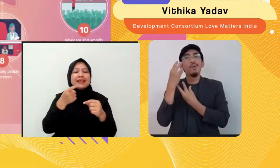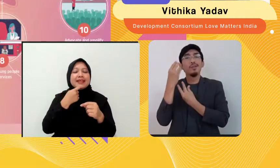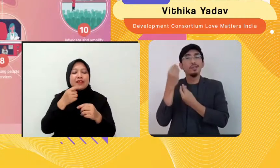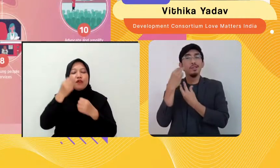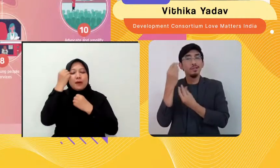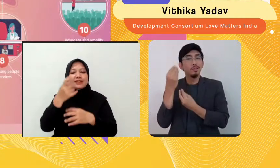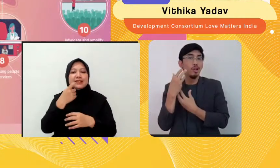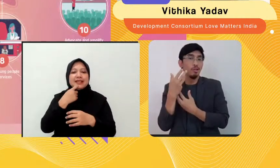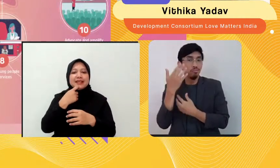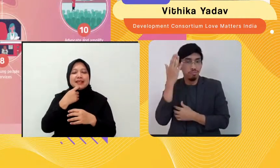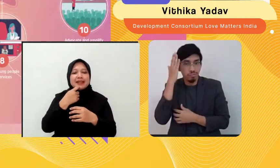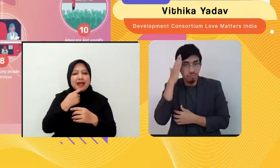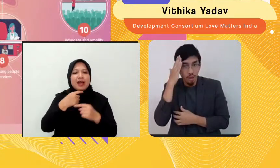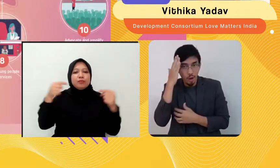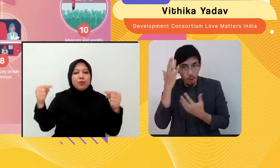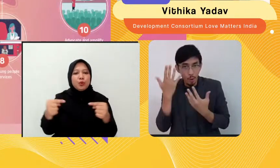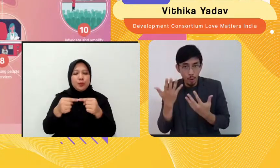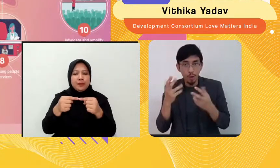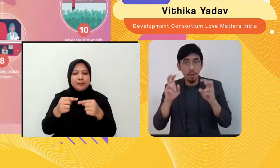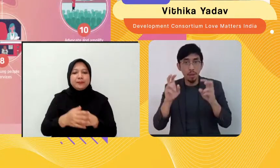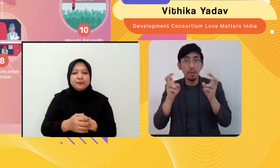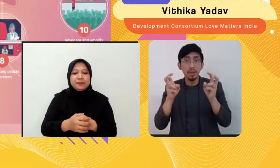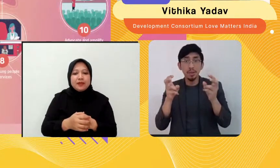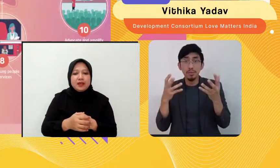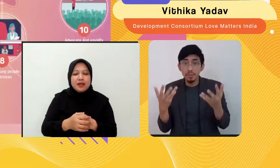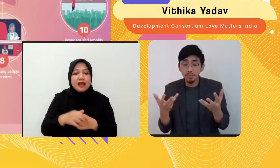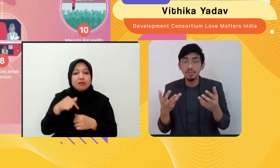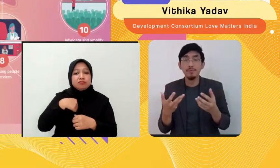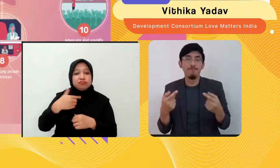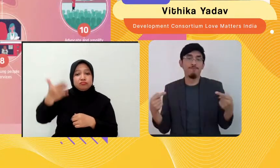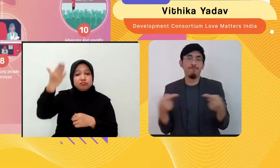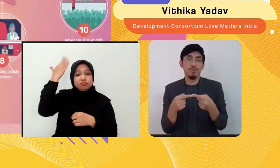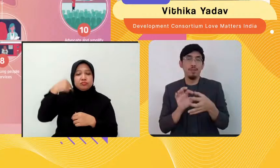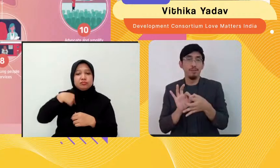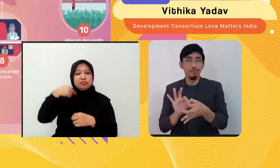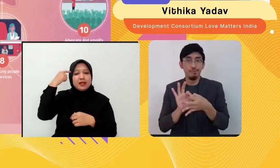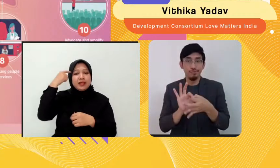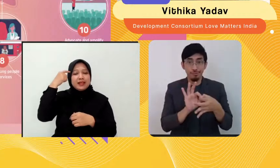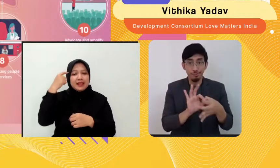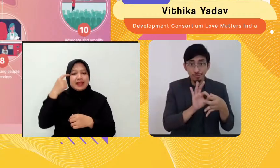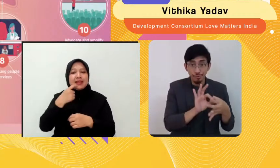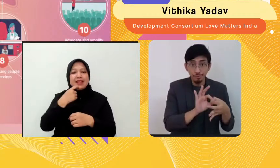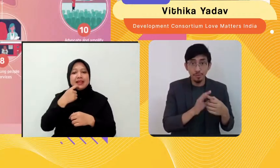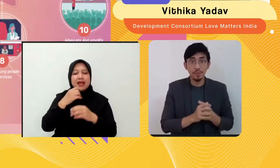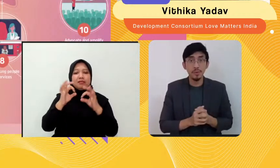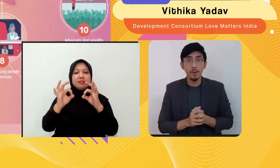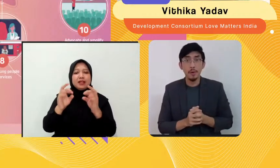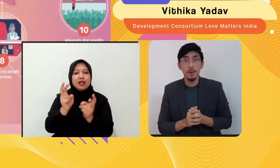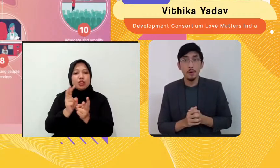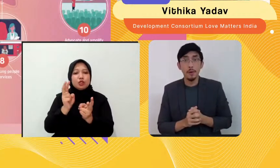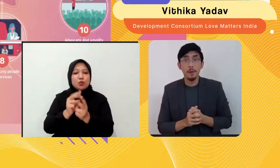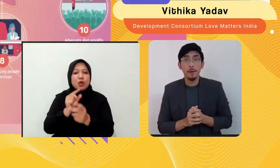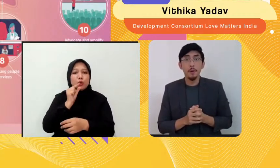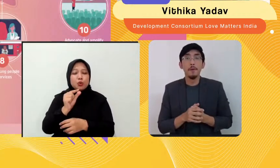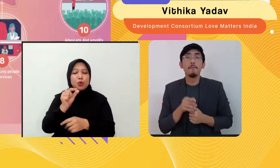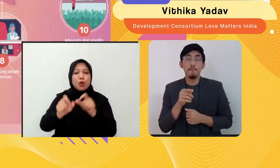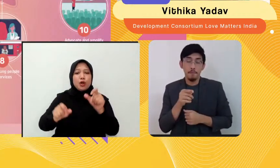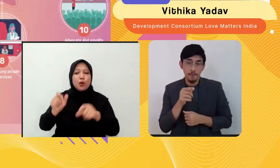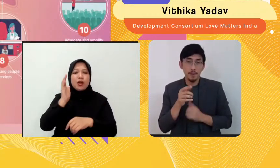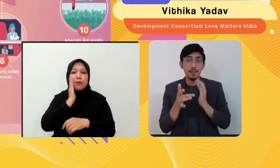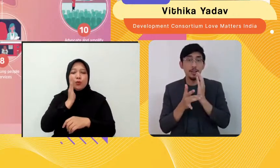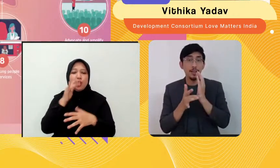For a very, very long time, I think when we talk about sexual reproductive health and rights and young people, the biggest struggle was that